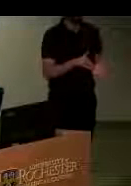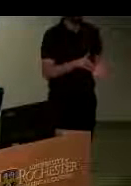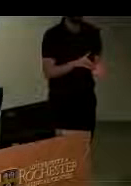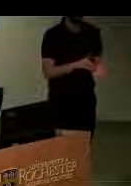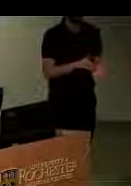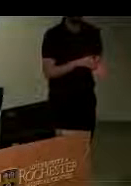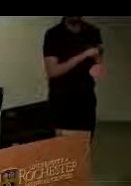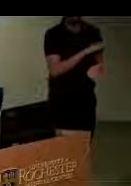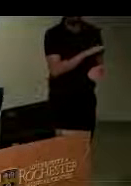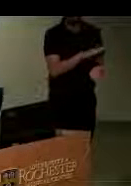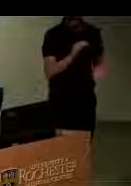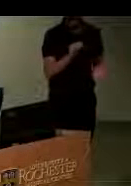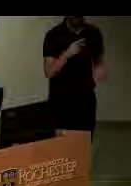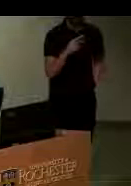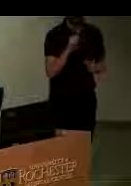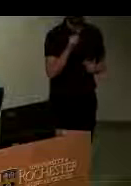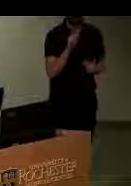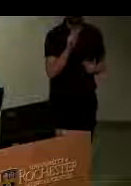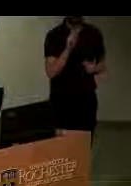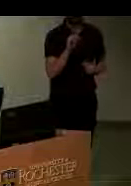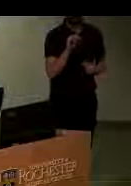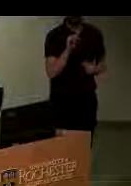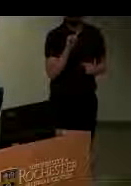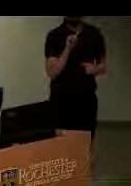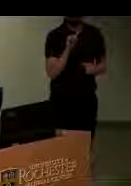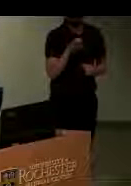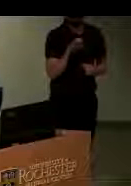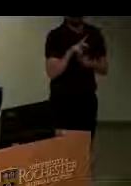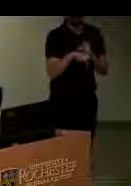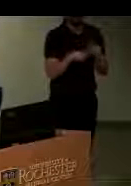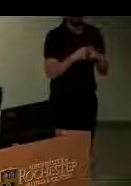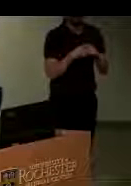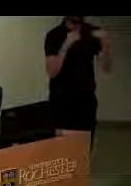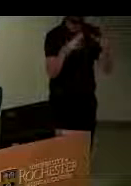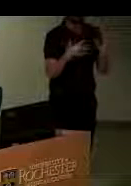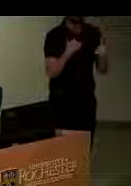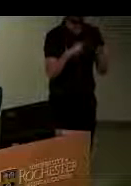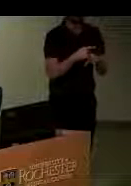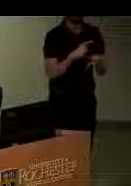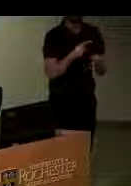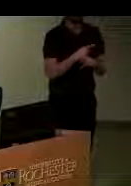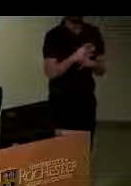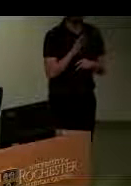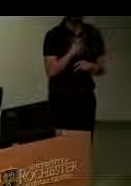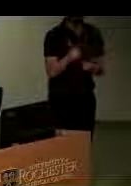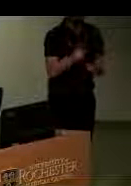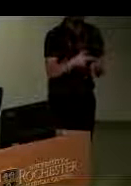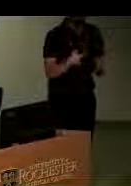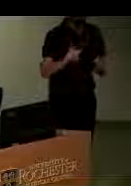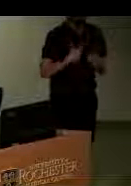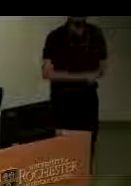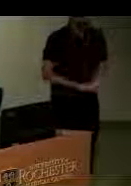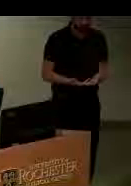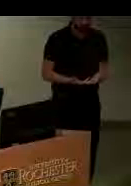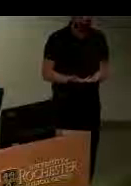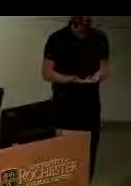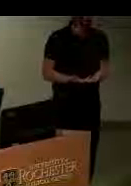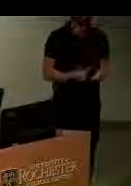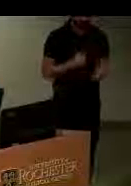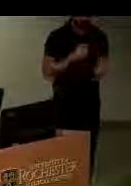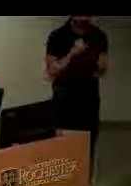and a paternalistic teacher who always tried to figure out what you needed from him and deliver on